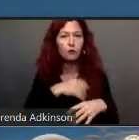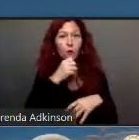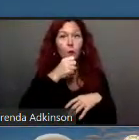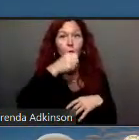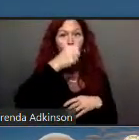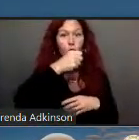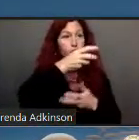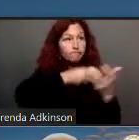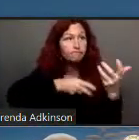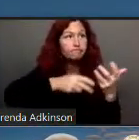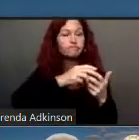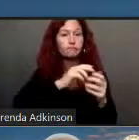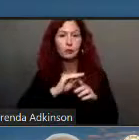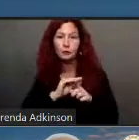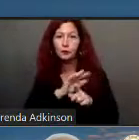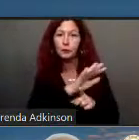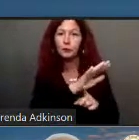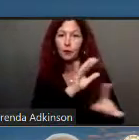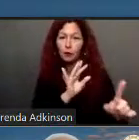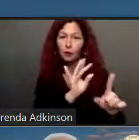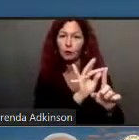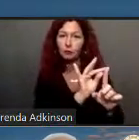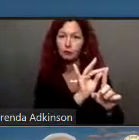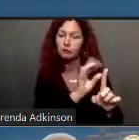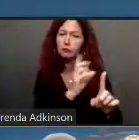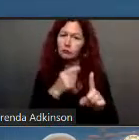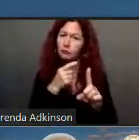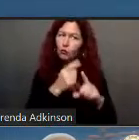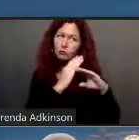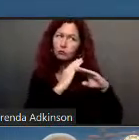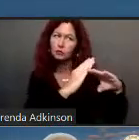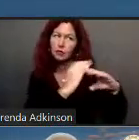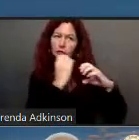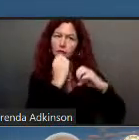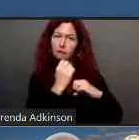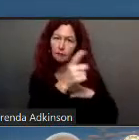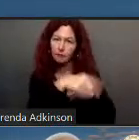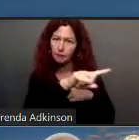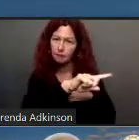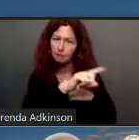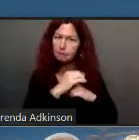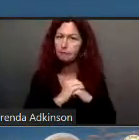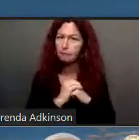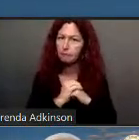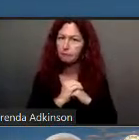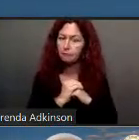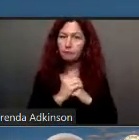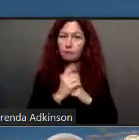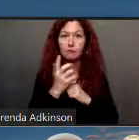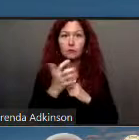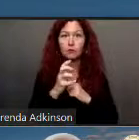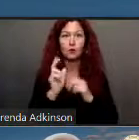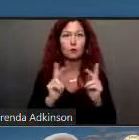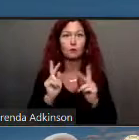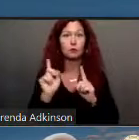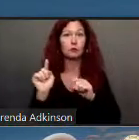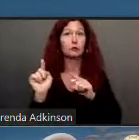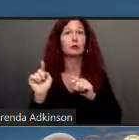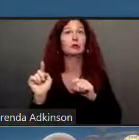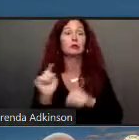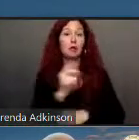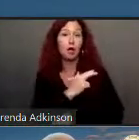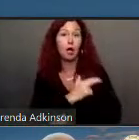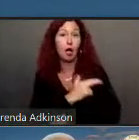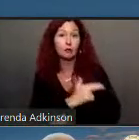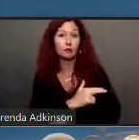get severely ill from the virus. We don't want hospitals to be overrun, and that's why we've been so careful about protecting the elderly